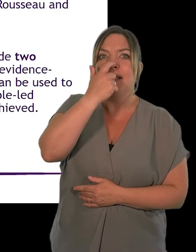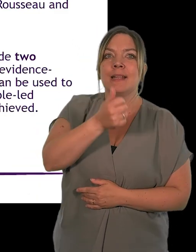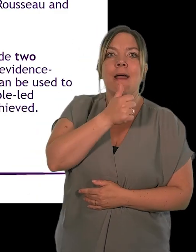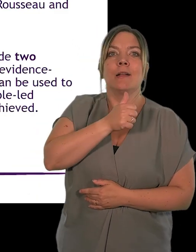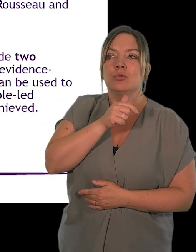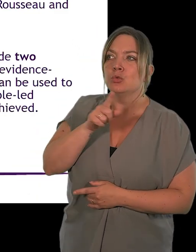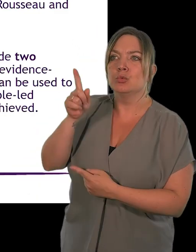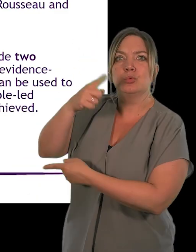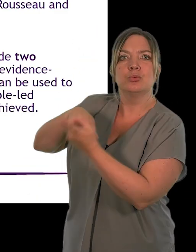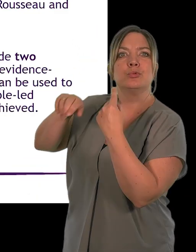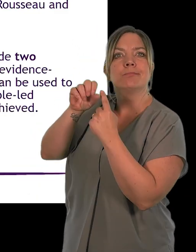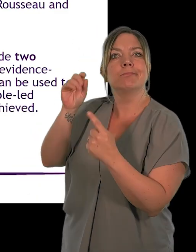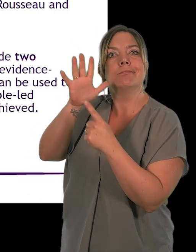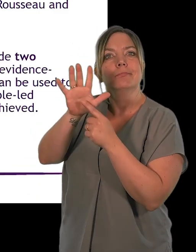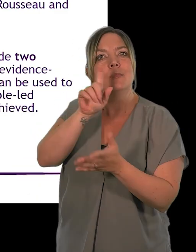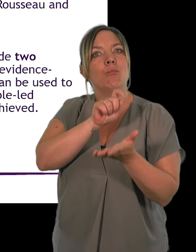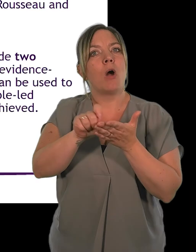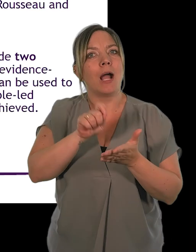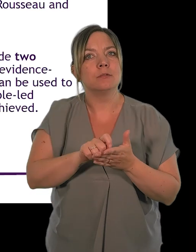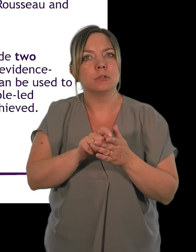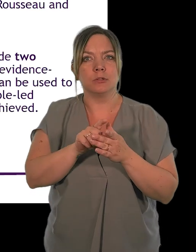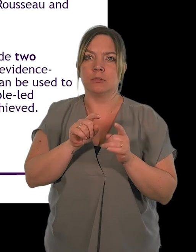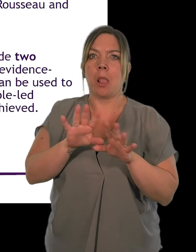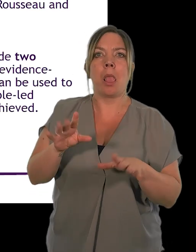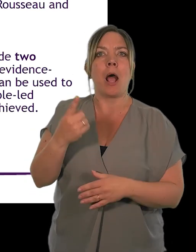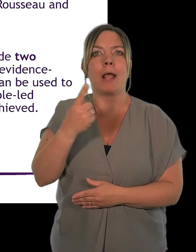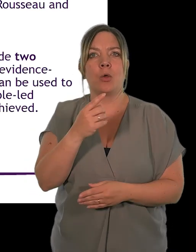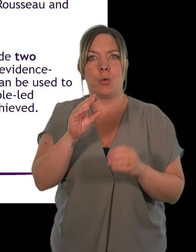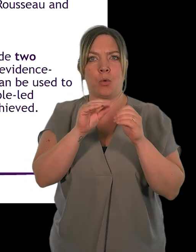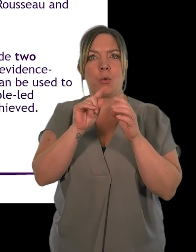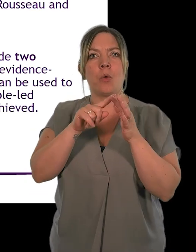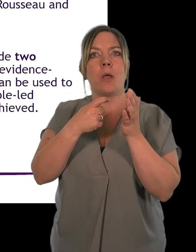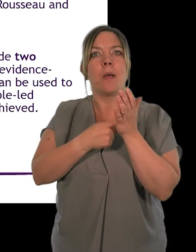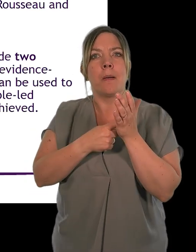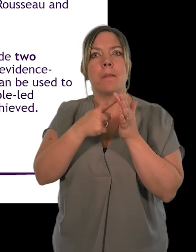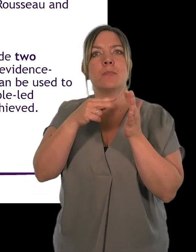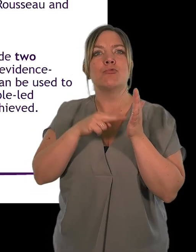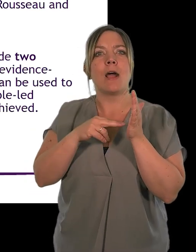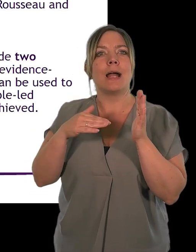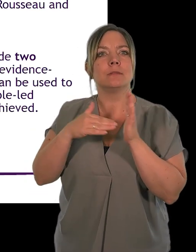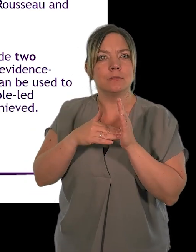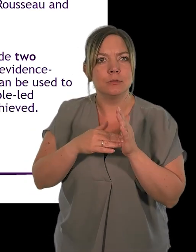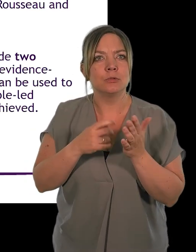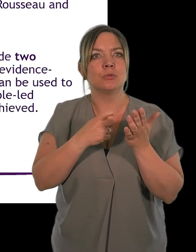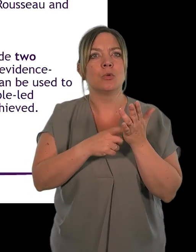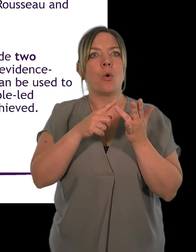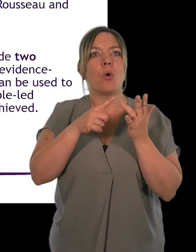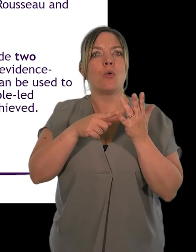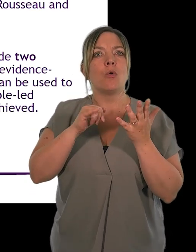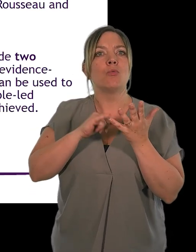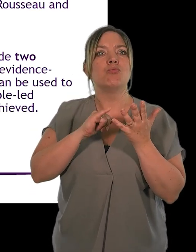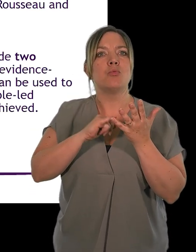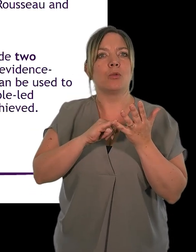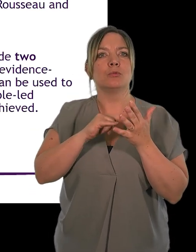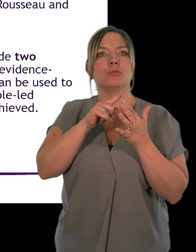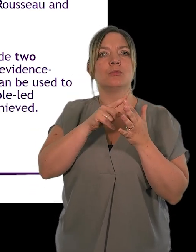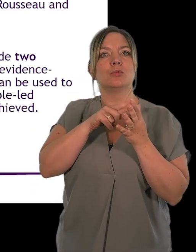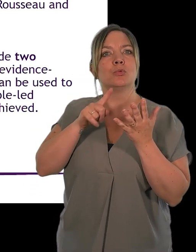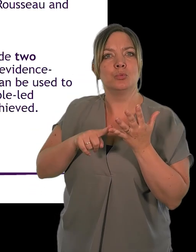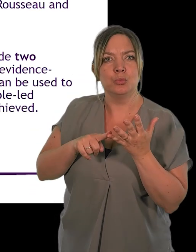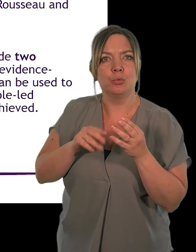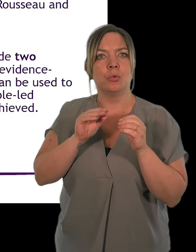and Briner, which are cited in the CIPD Insight material. But